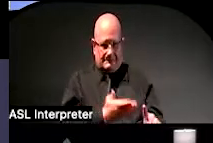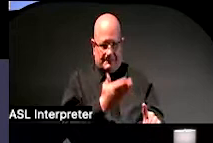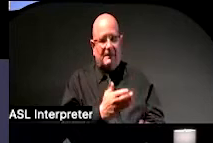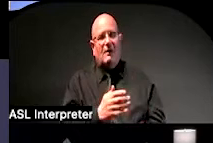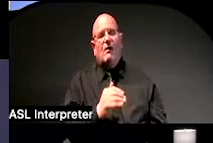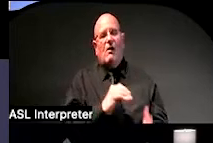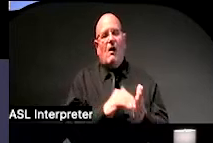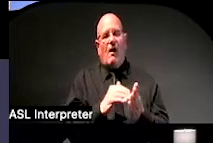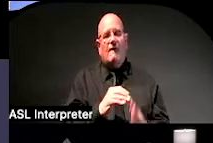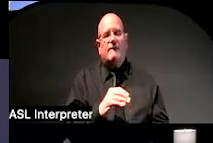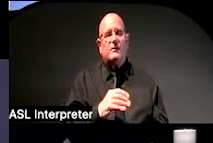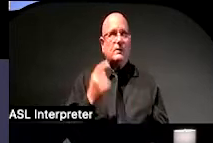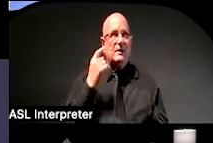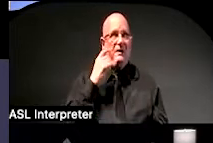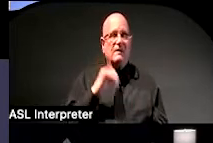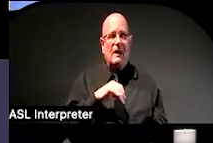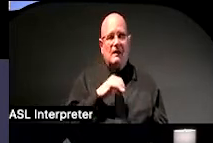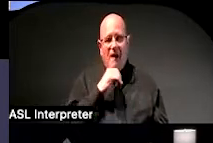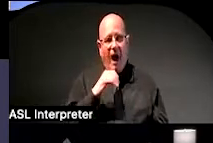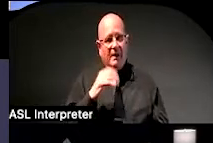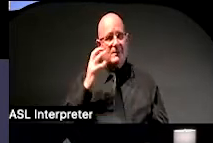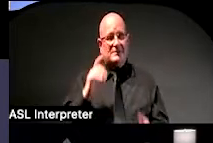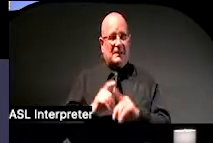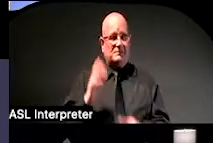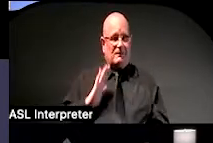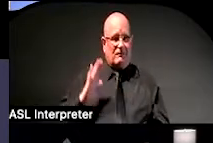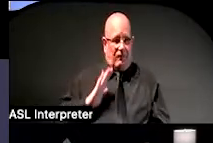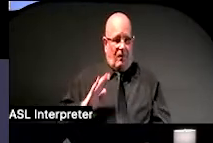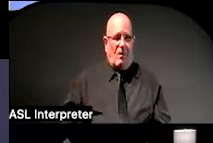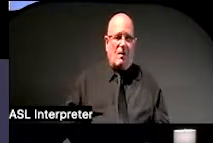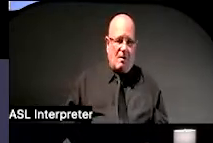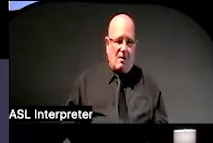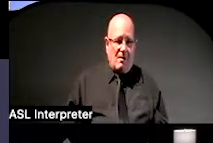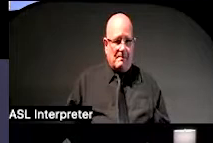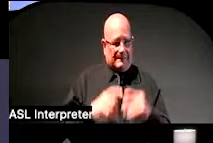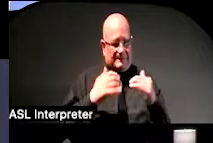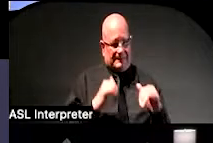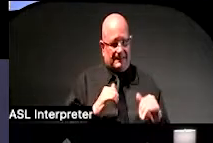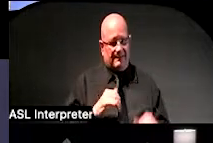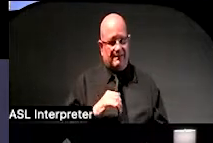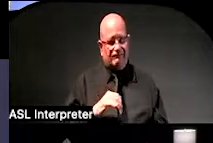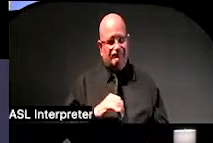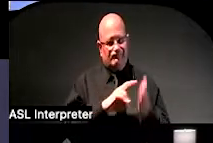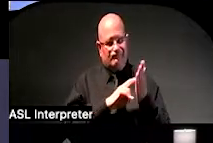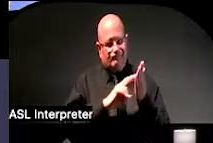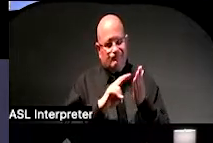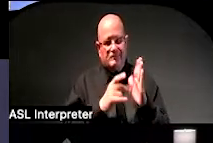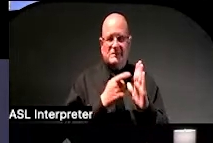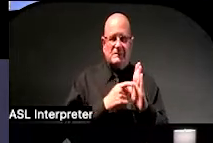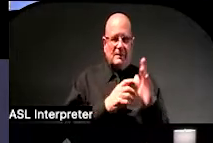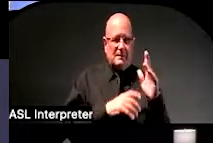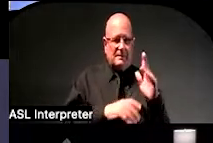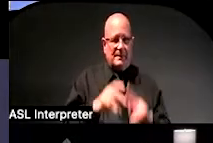oftentimes you'll hear it, not as much as we used to in the years past, but it's still the case that sometimes individuals